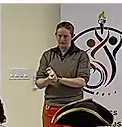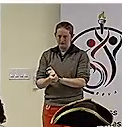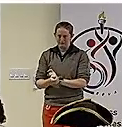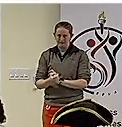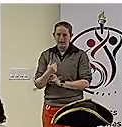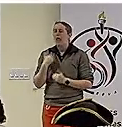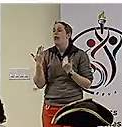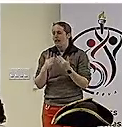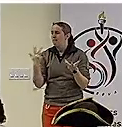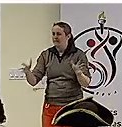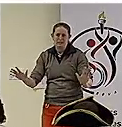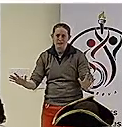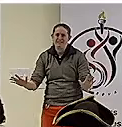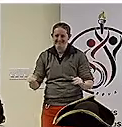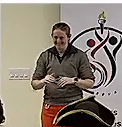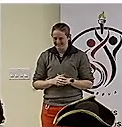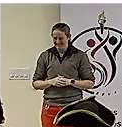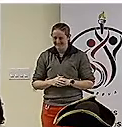finished.